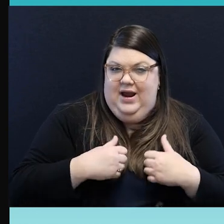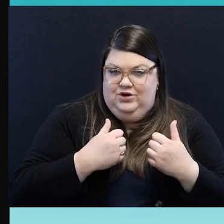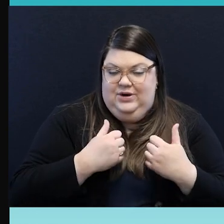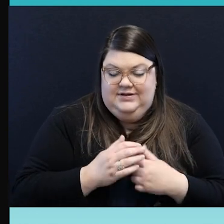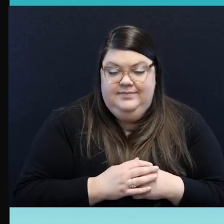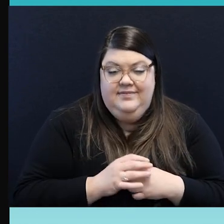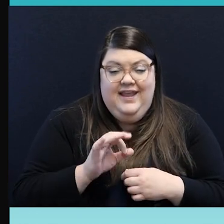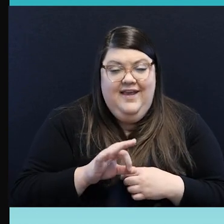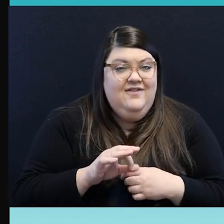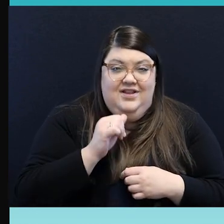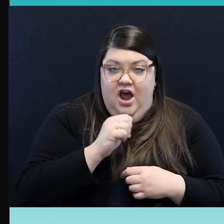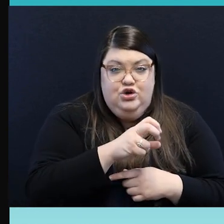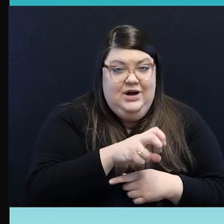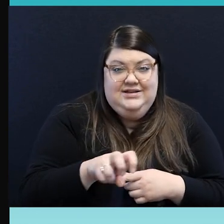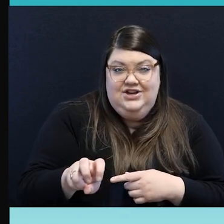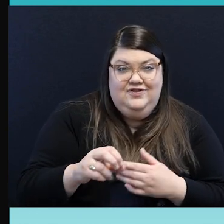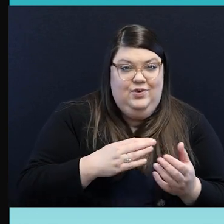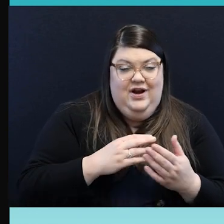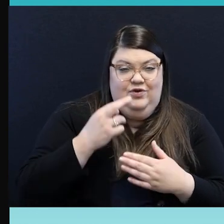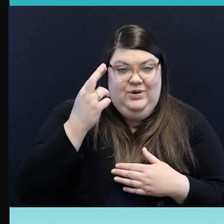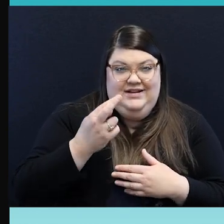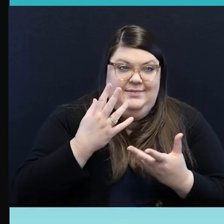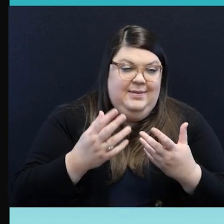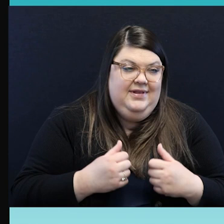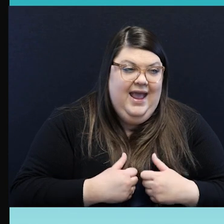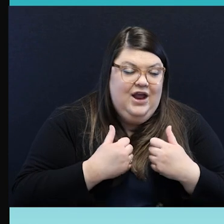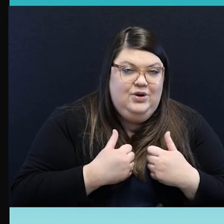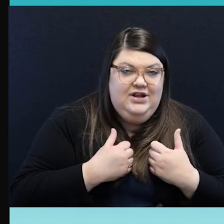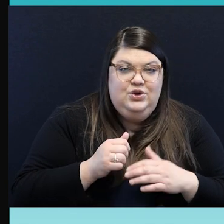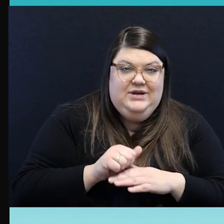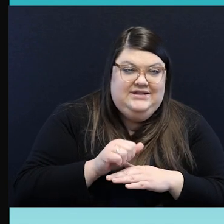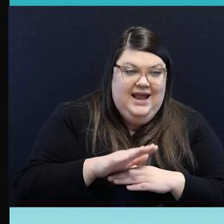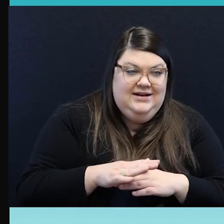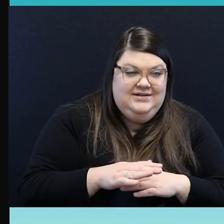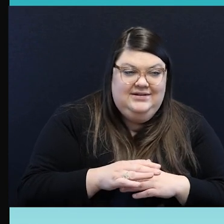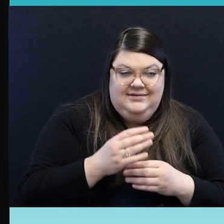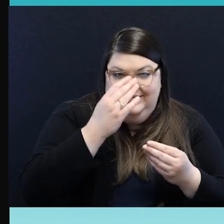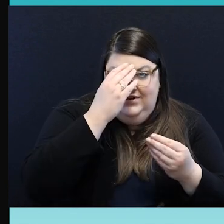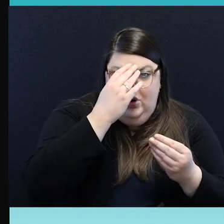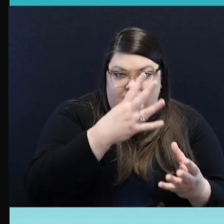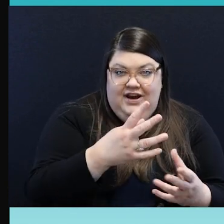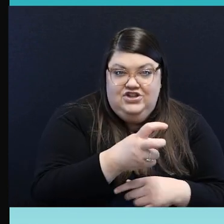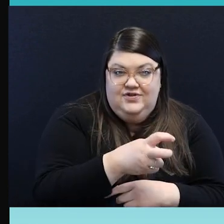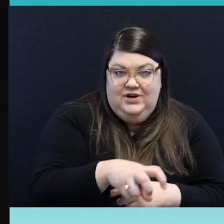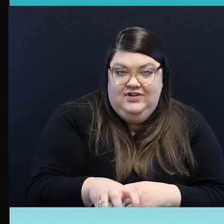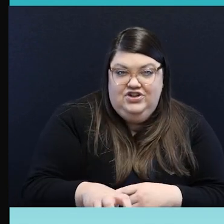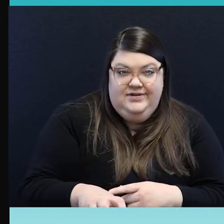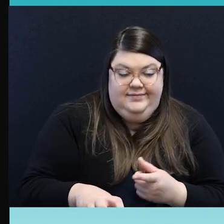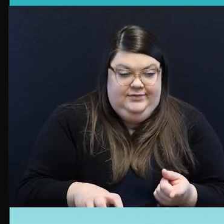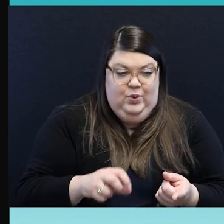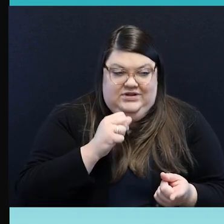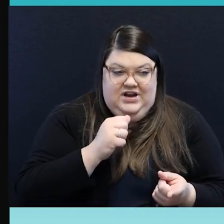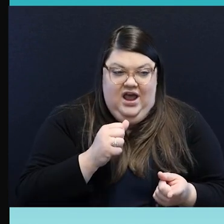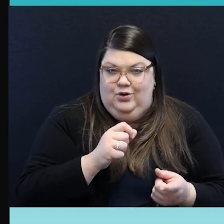reason, because maybe the address that we sent the original notification of the transition was no longer